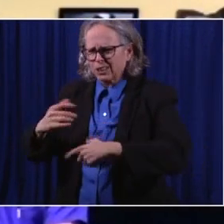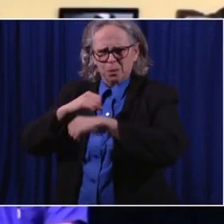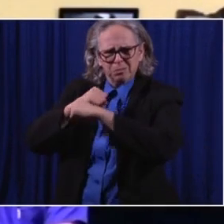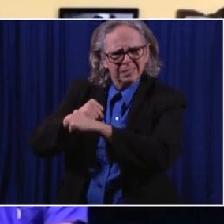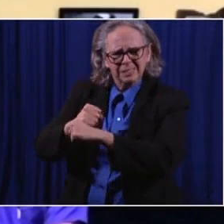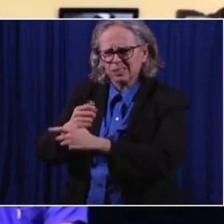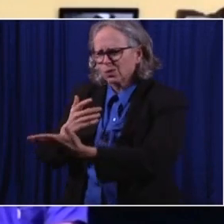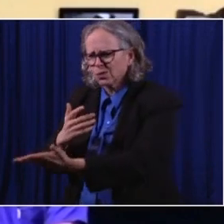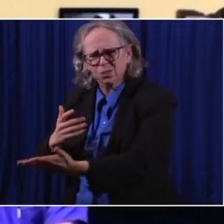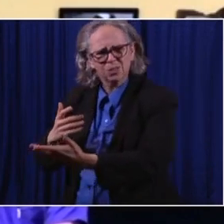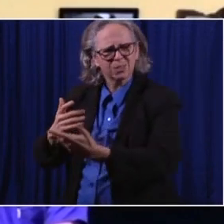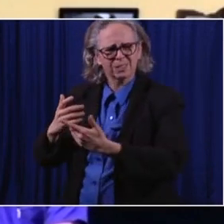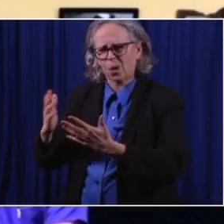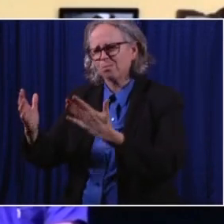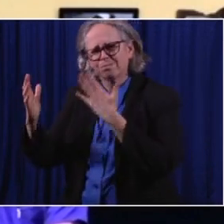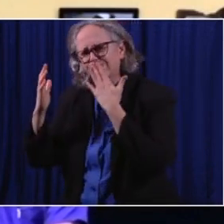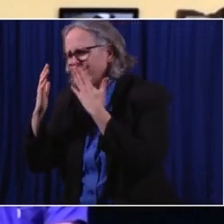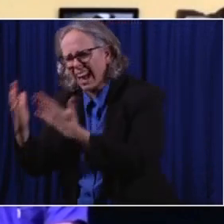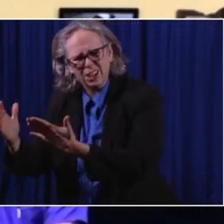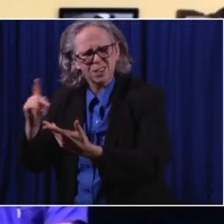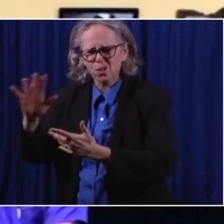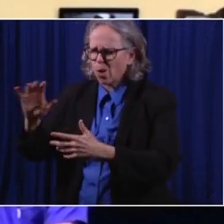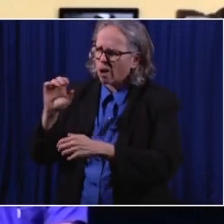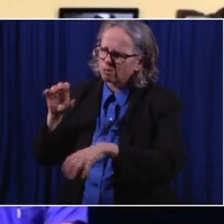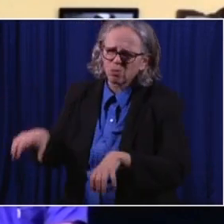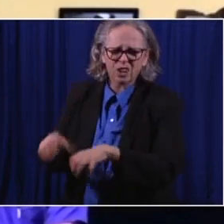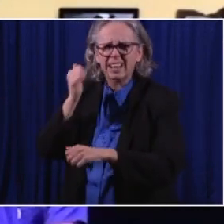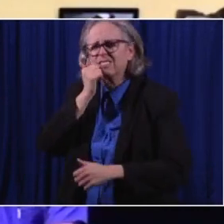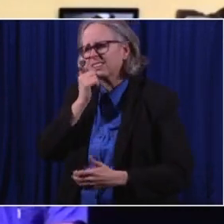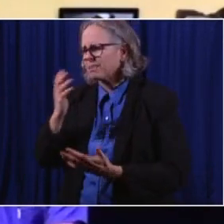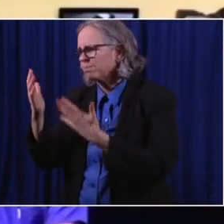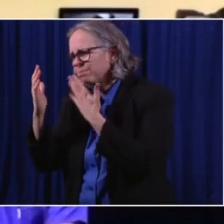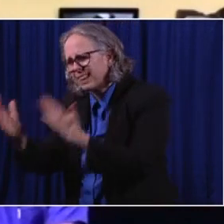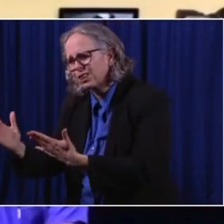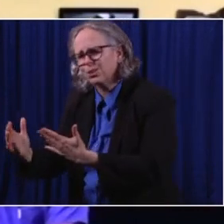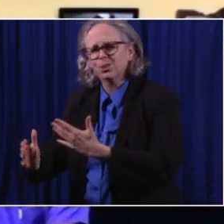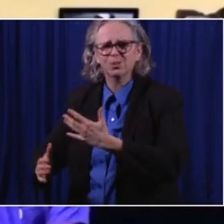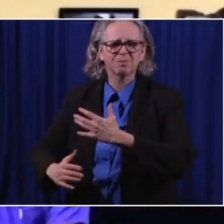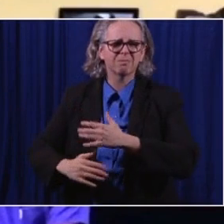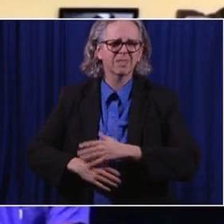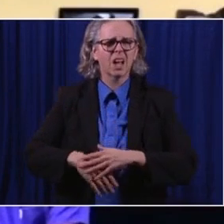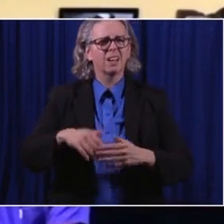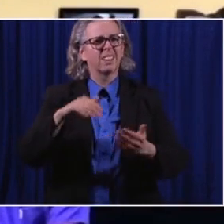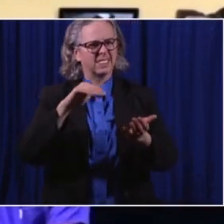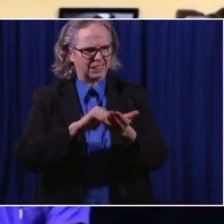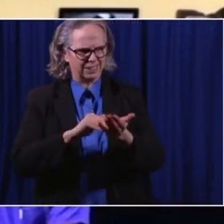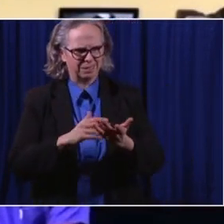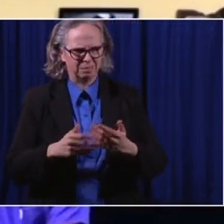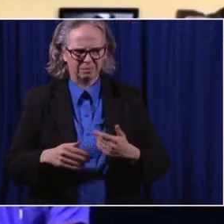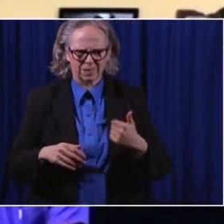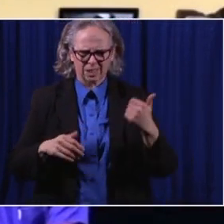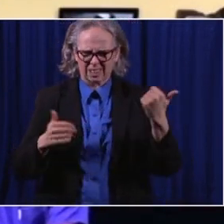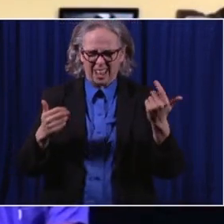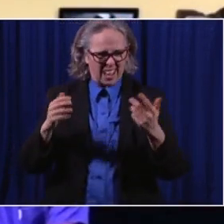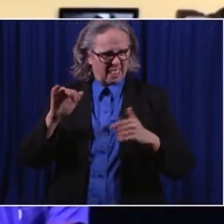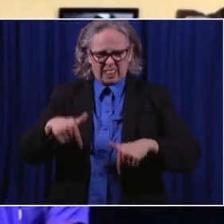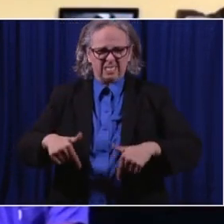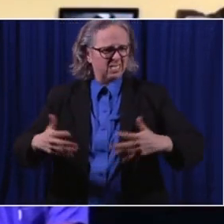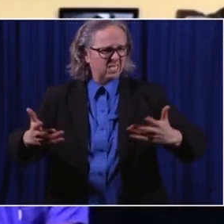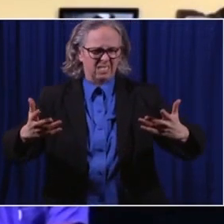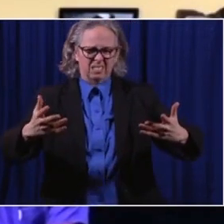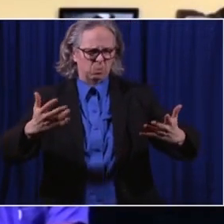for what you do every day. I would echo what Dr. Miller said. This is the cure. This is what's going to make the difference